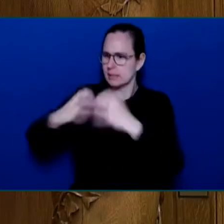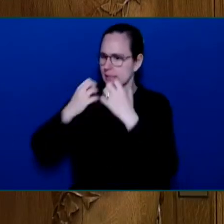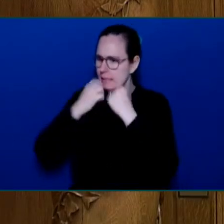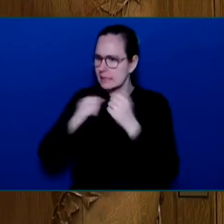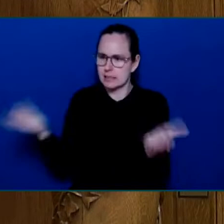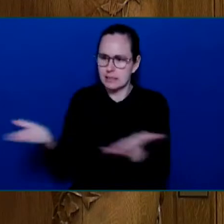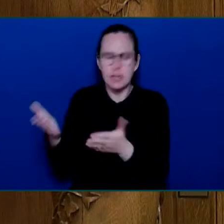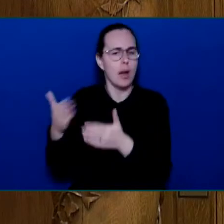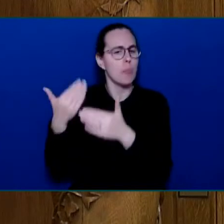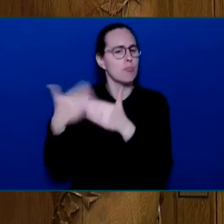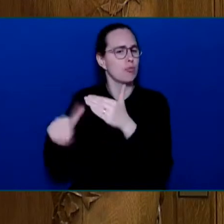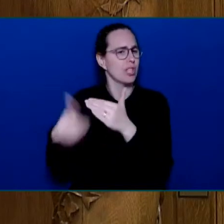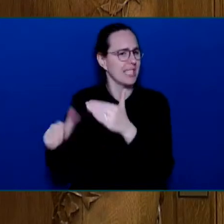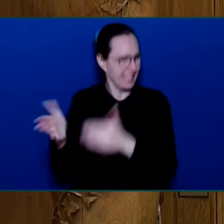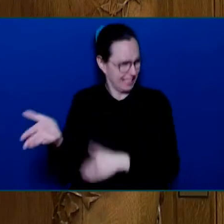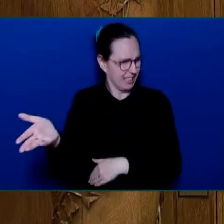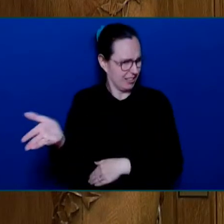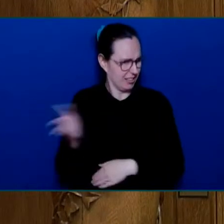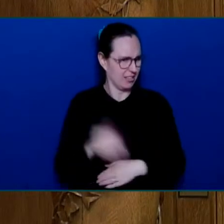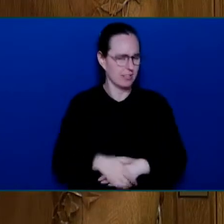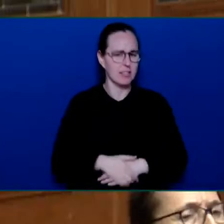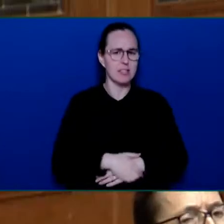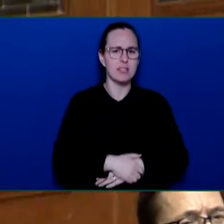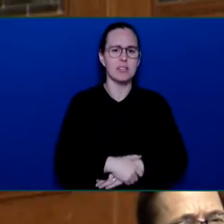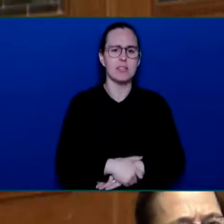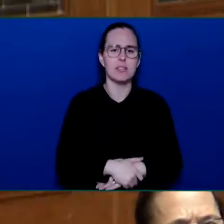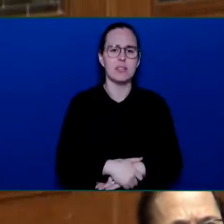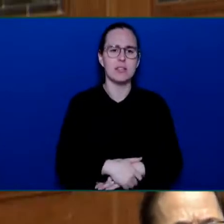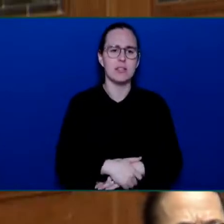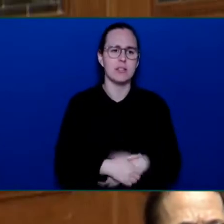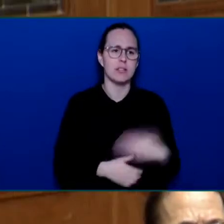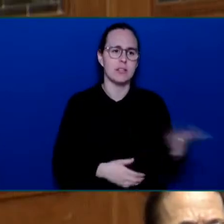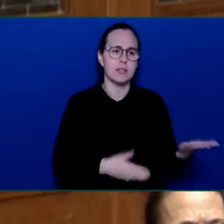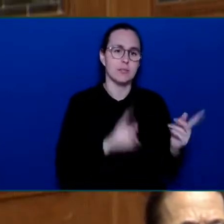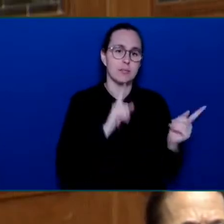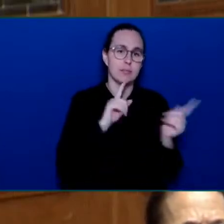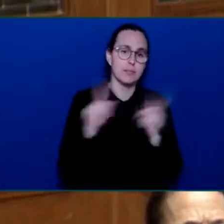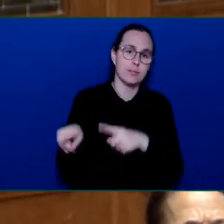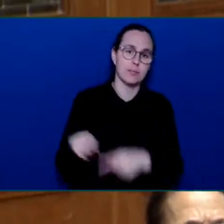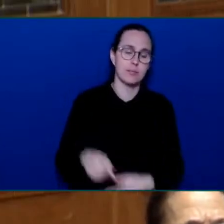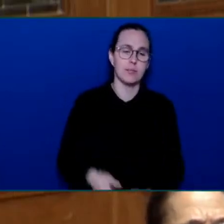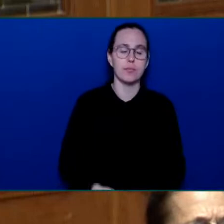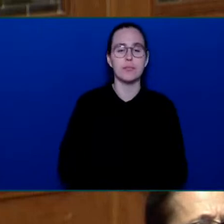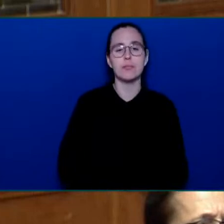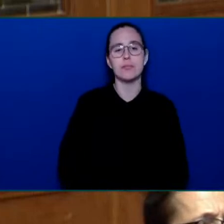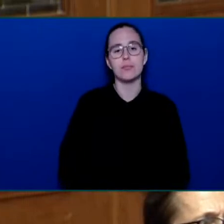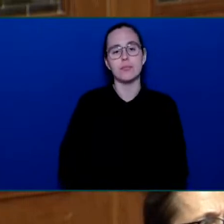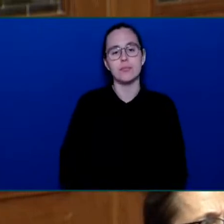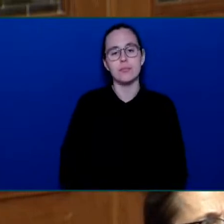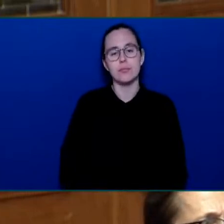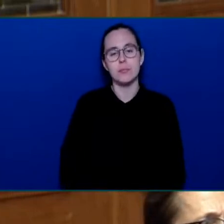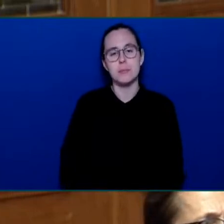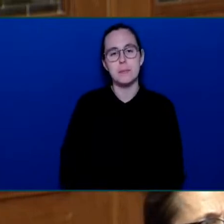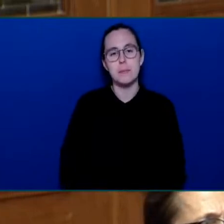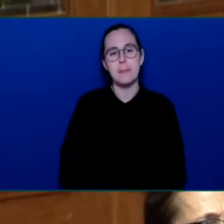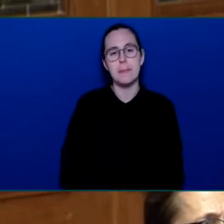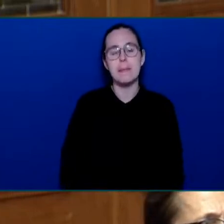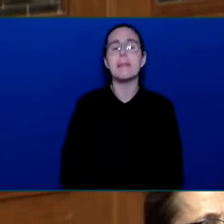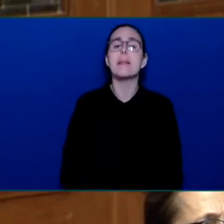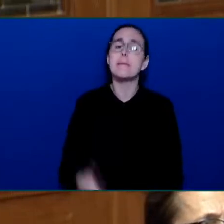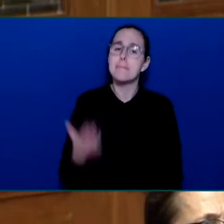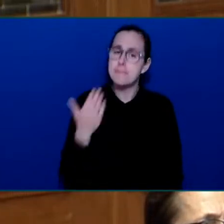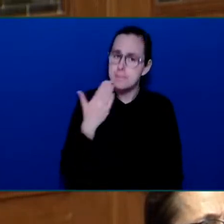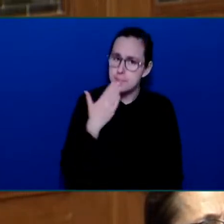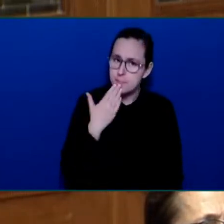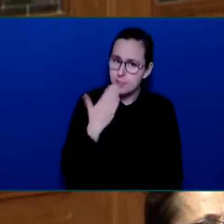Leader of the third party supplemental. Thank you, Honourable Speaker. Let's be clear that what this province considers to be spotted owl habitat